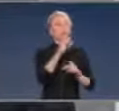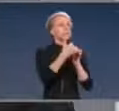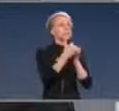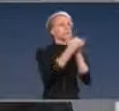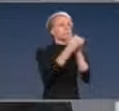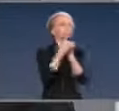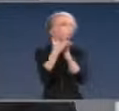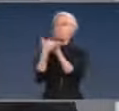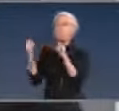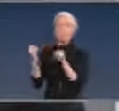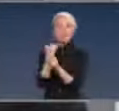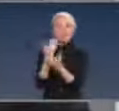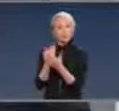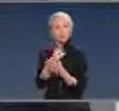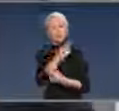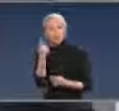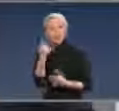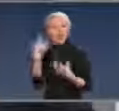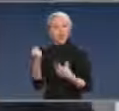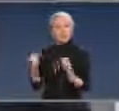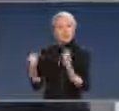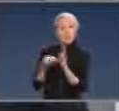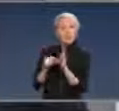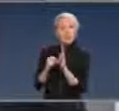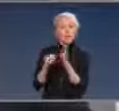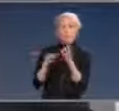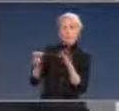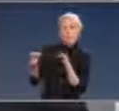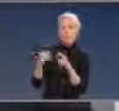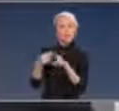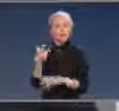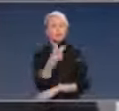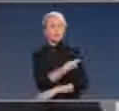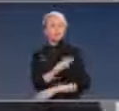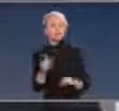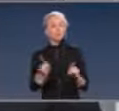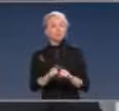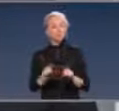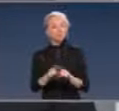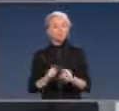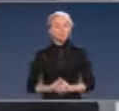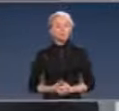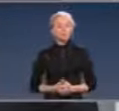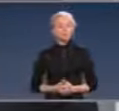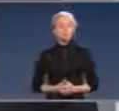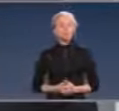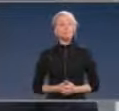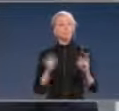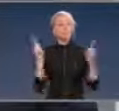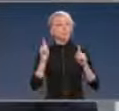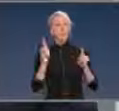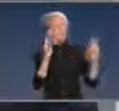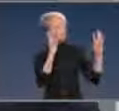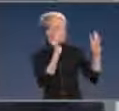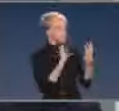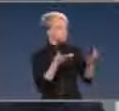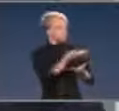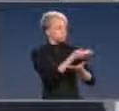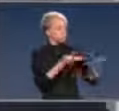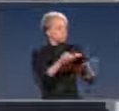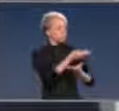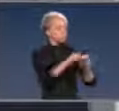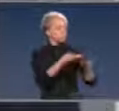is no shortage of issues that we must address, and that was also the case today as we came together as a National Cabinet. And of course we focused